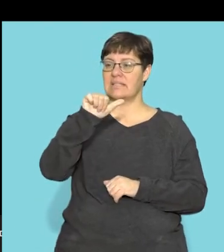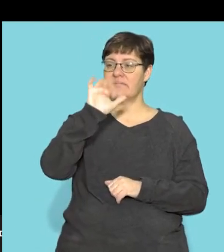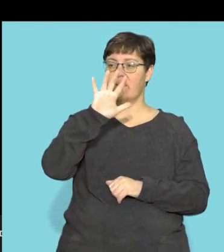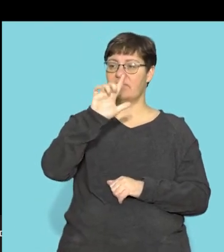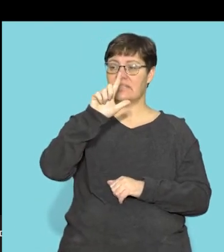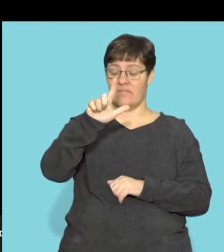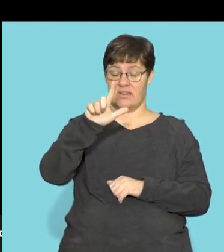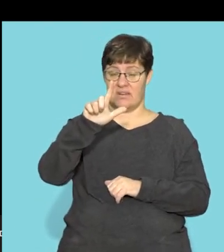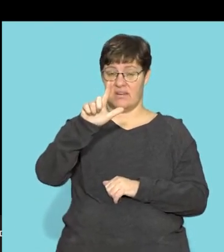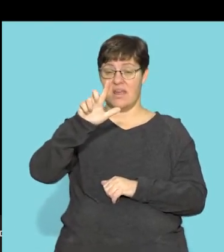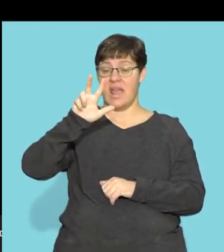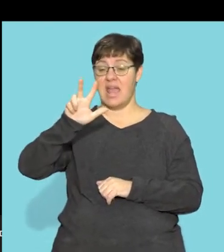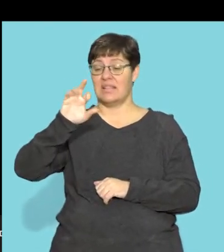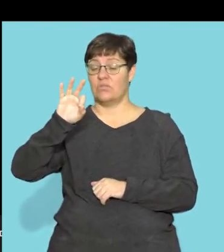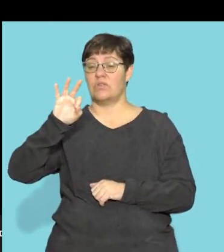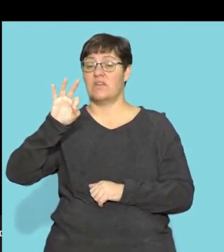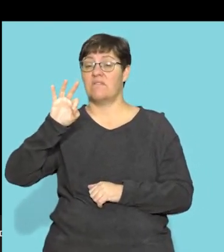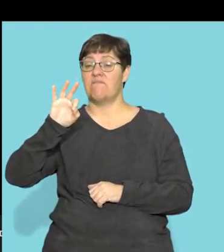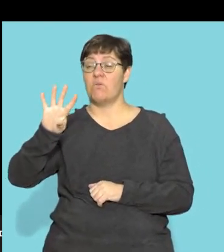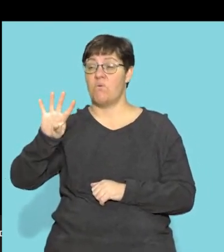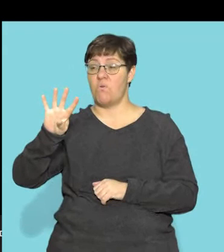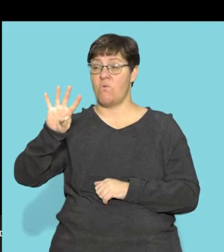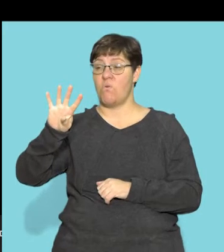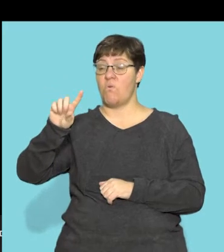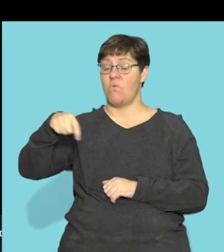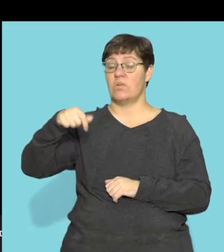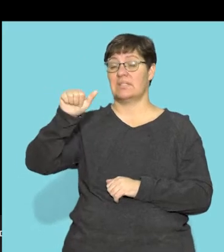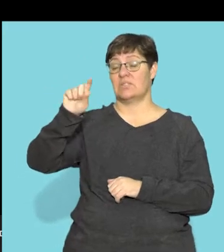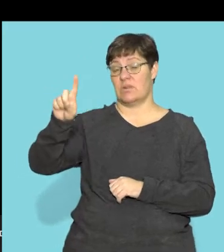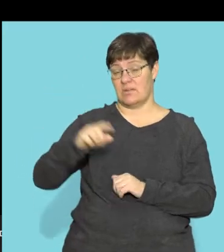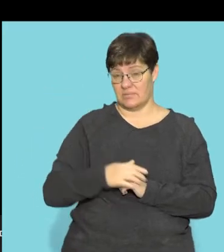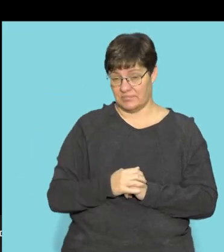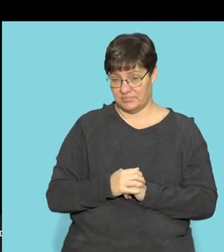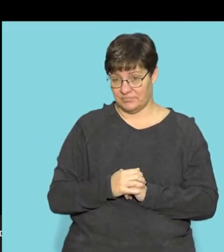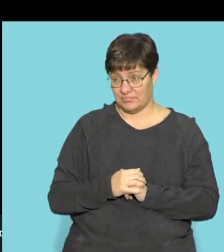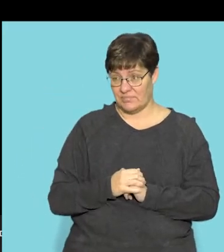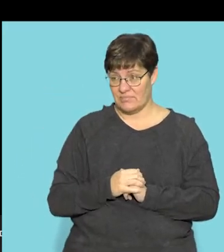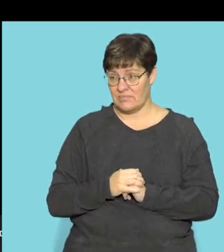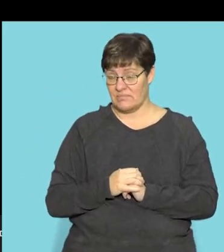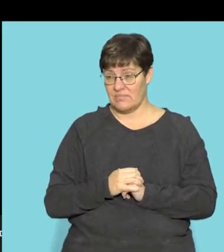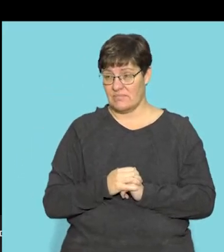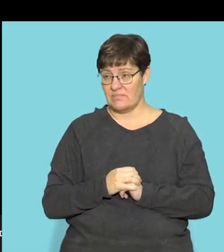105,60, and then you find that. So they will need an extra